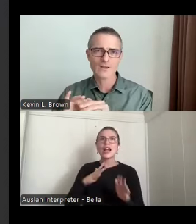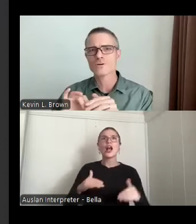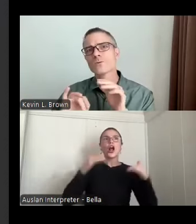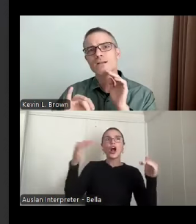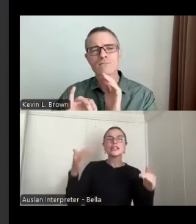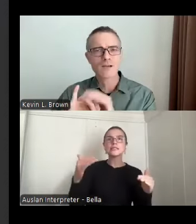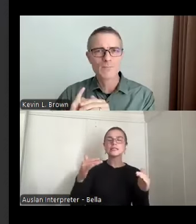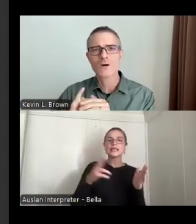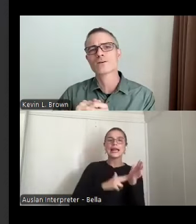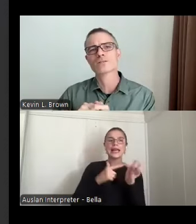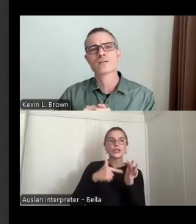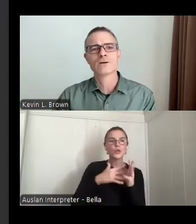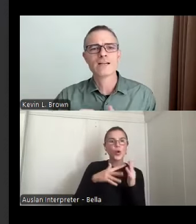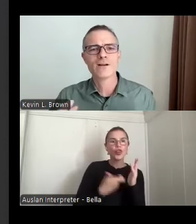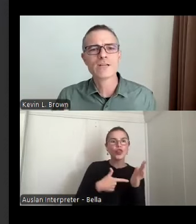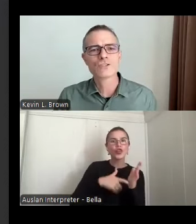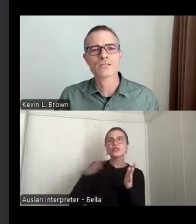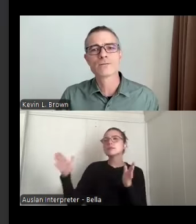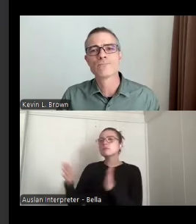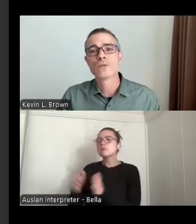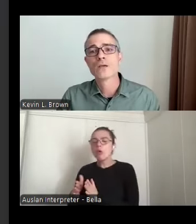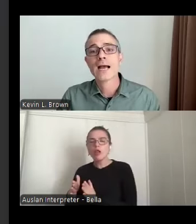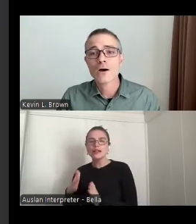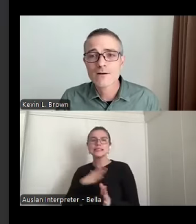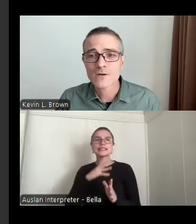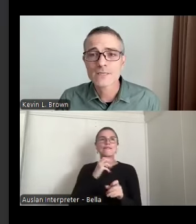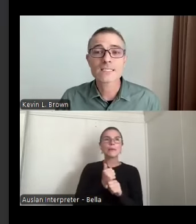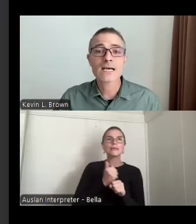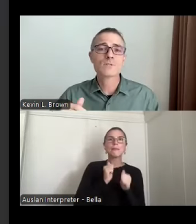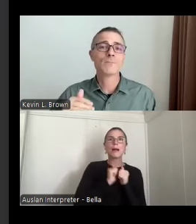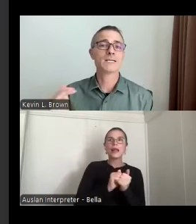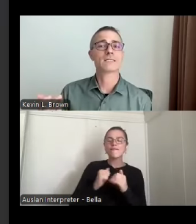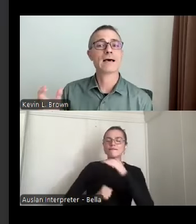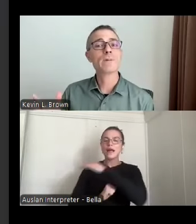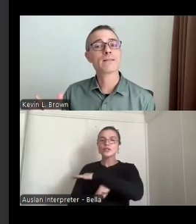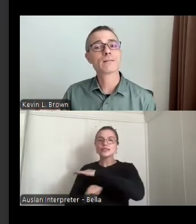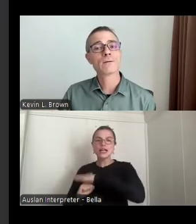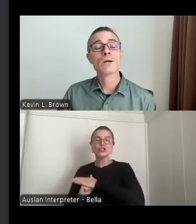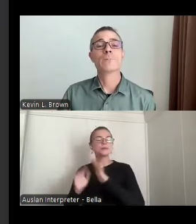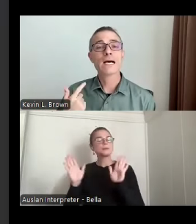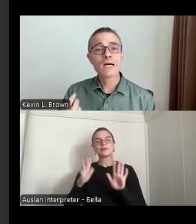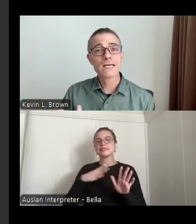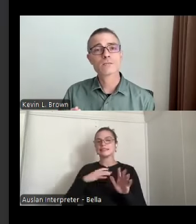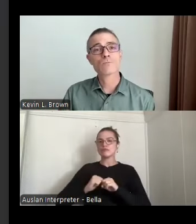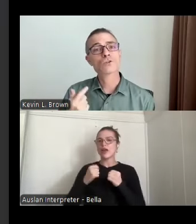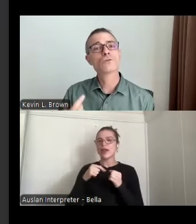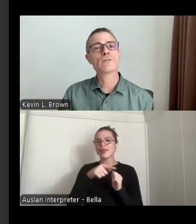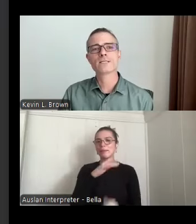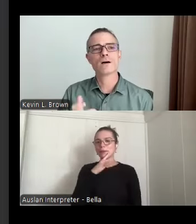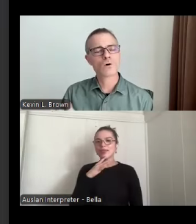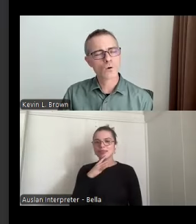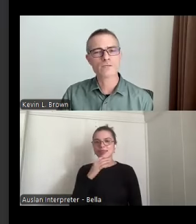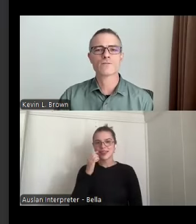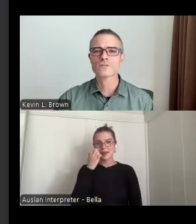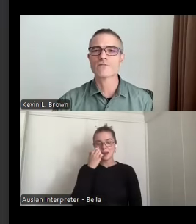corporate givers, we need government partners, we need foundations. However, it's time to bust that myth. Because the truth is,